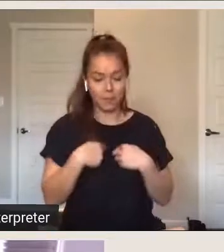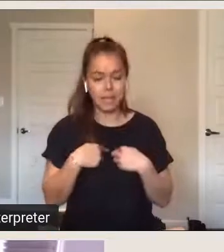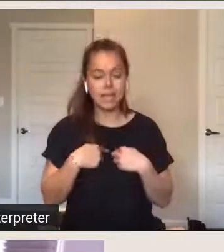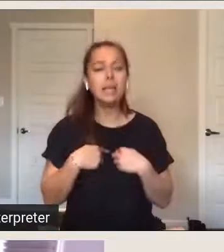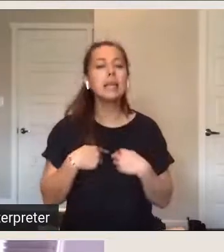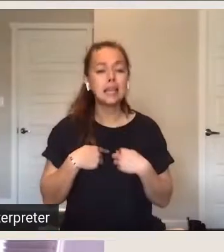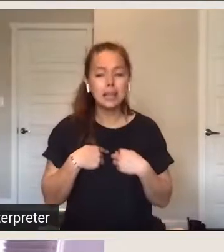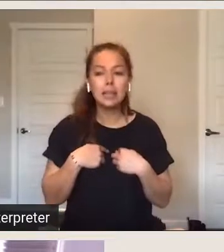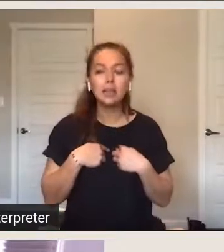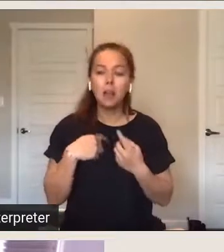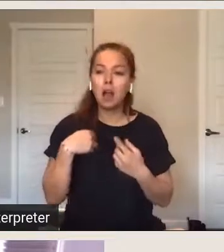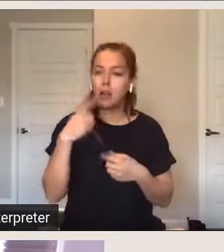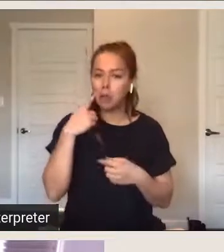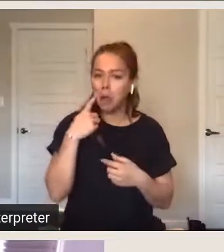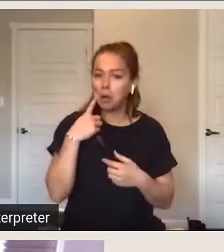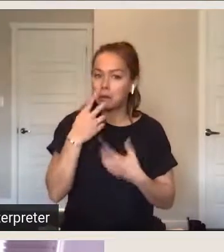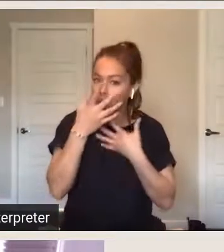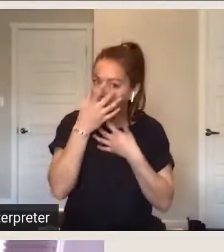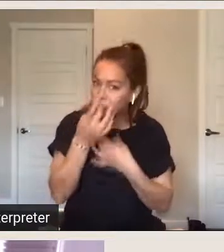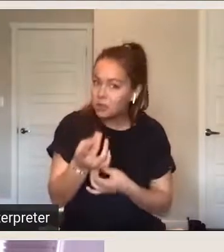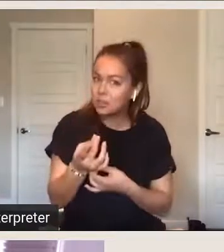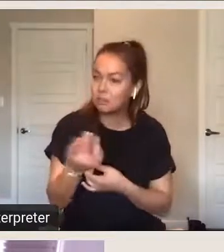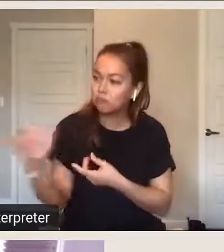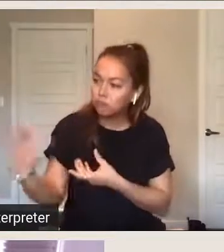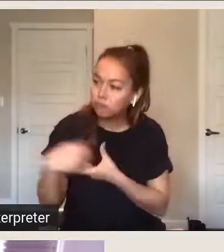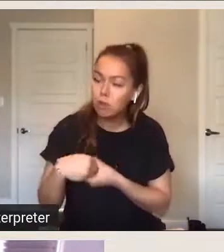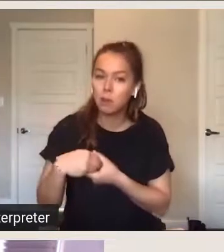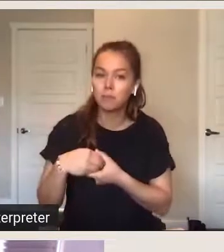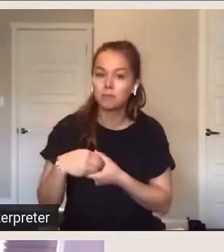this activity with my grandfather because